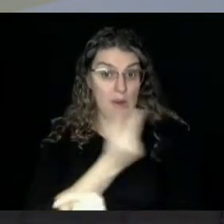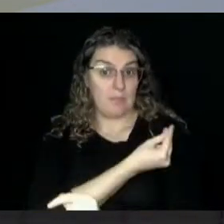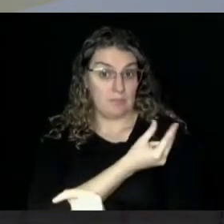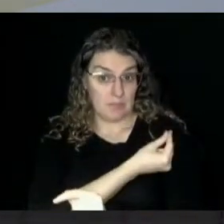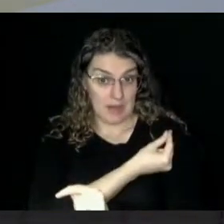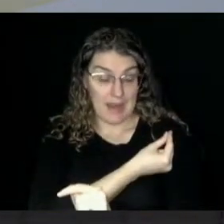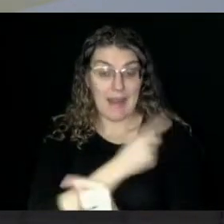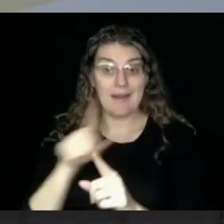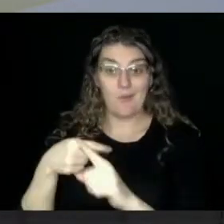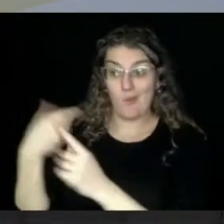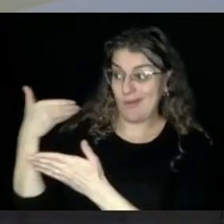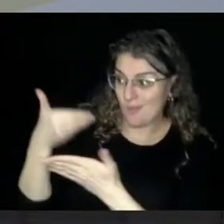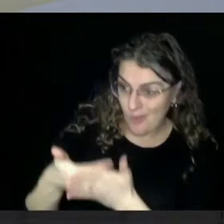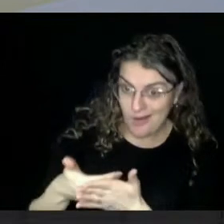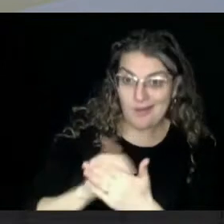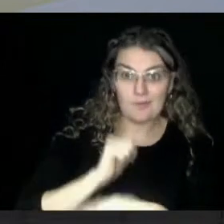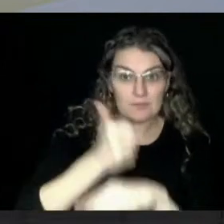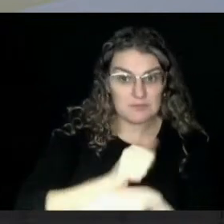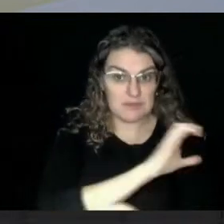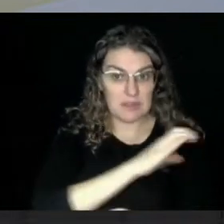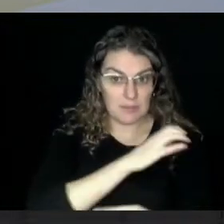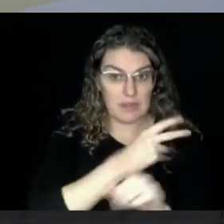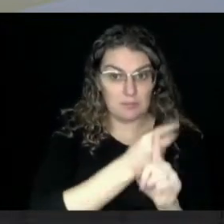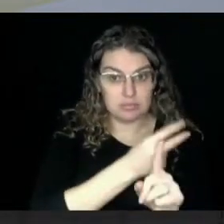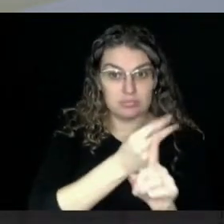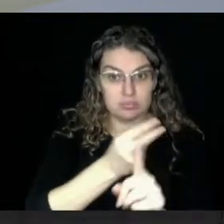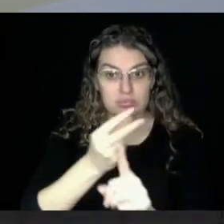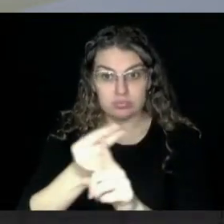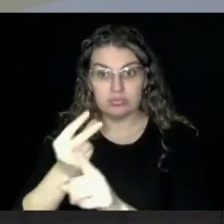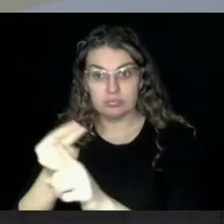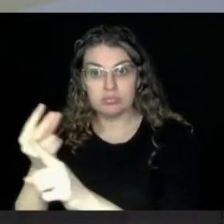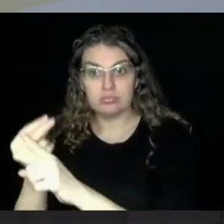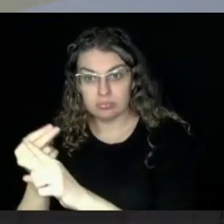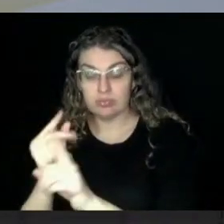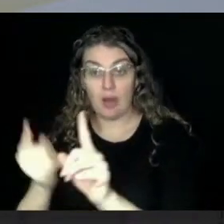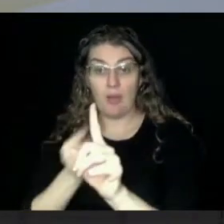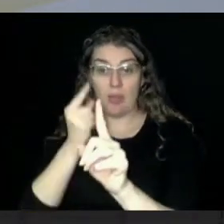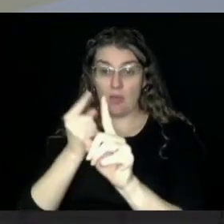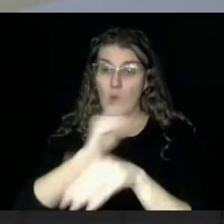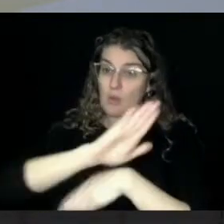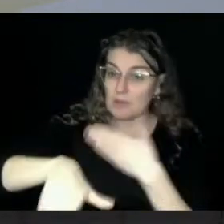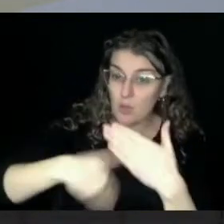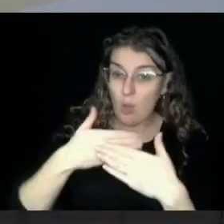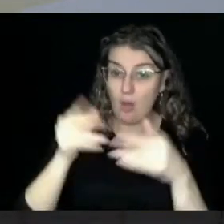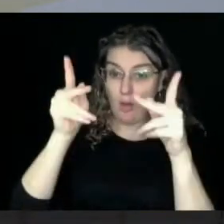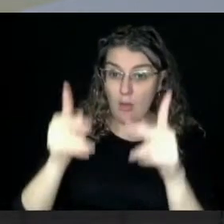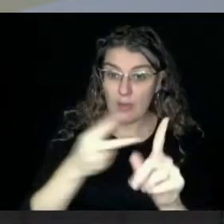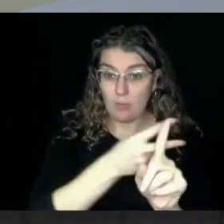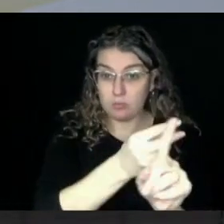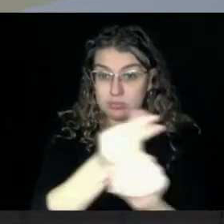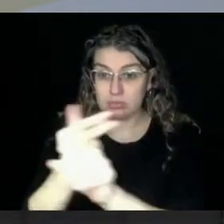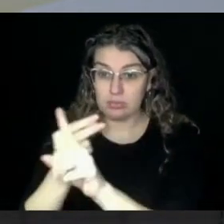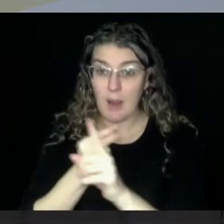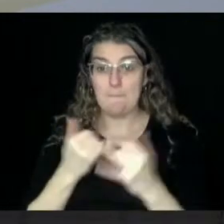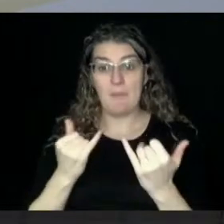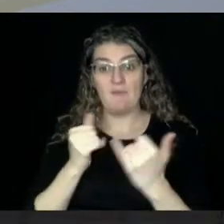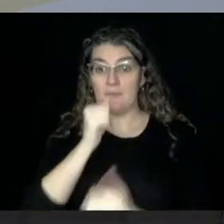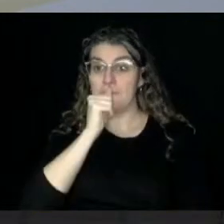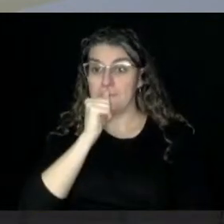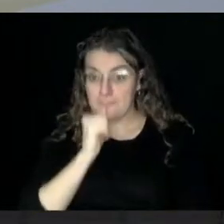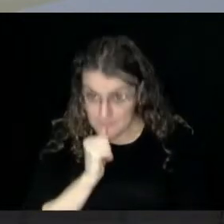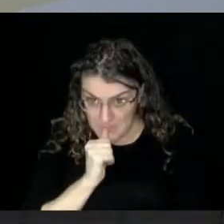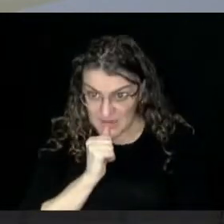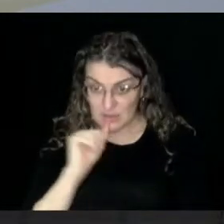get the vaccine. Our slow and steady march to immunize all Islanders requires us to be patient and go one step at a